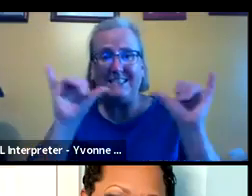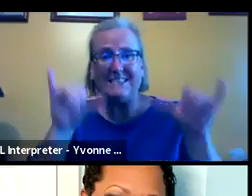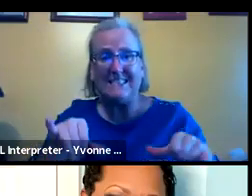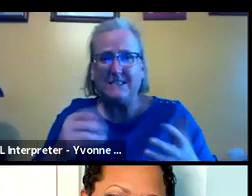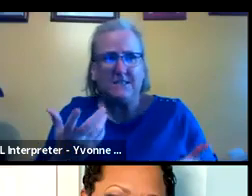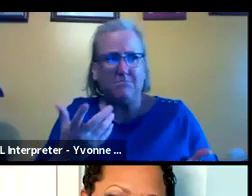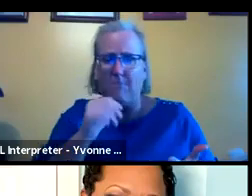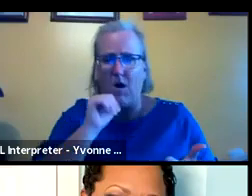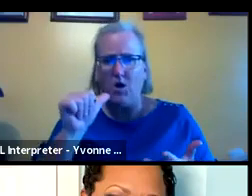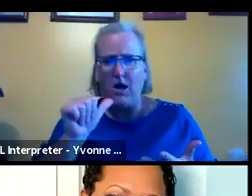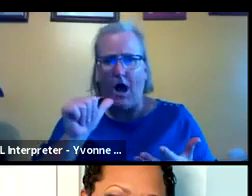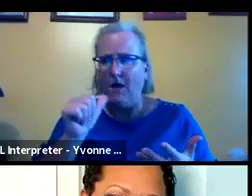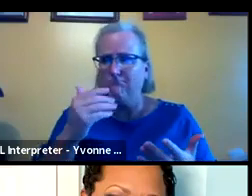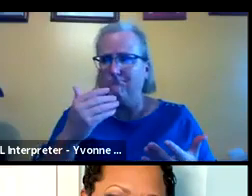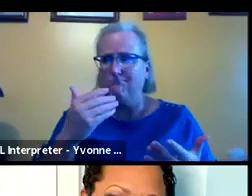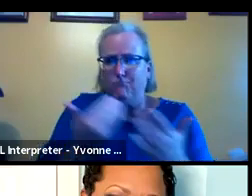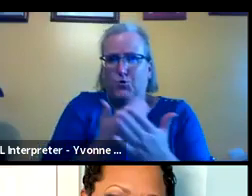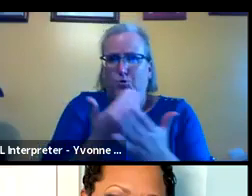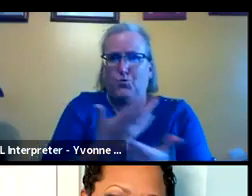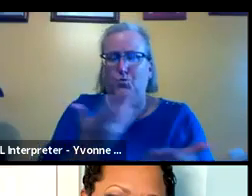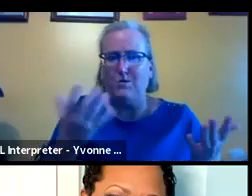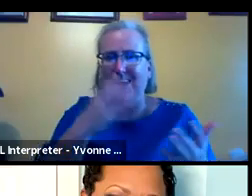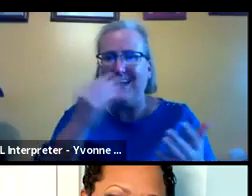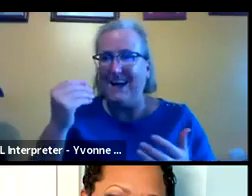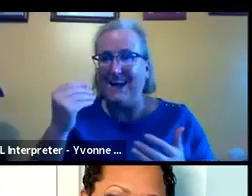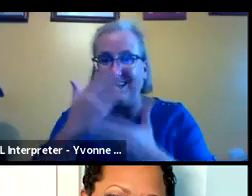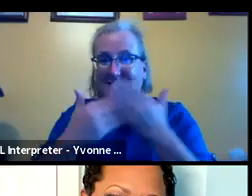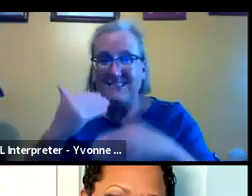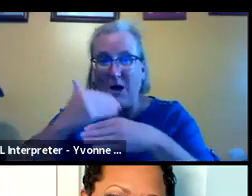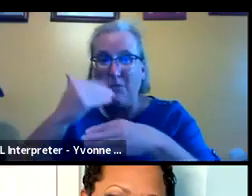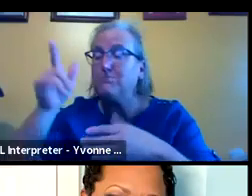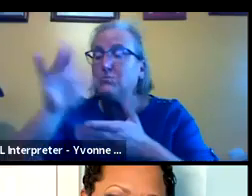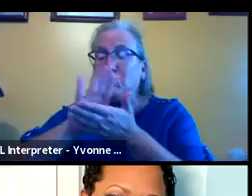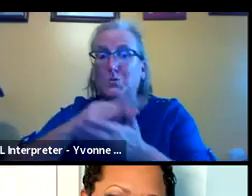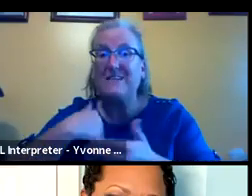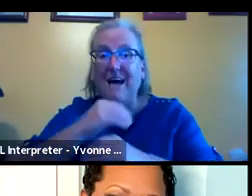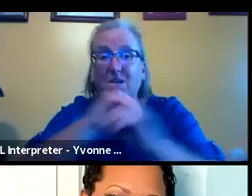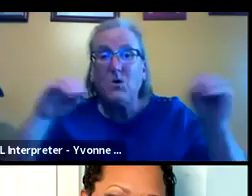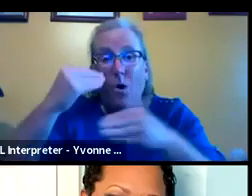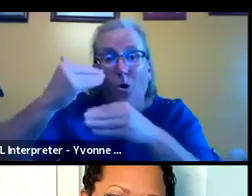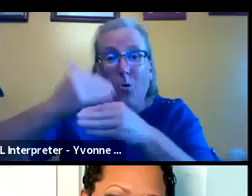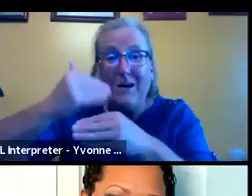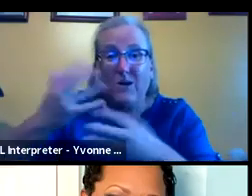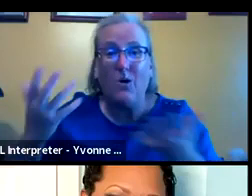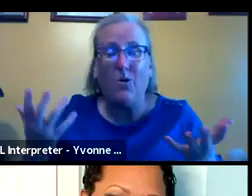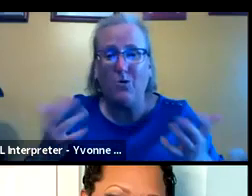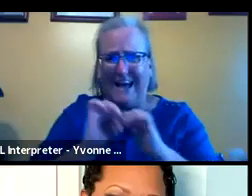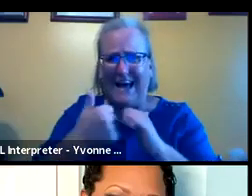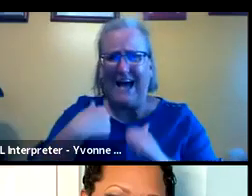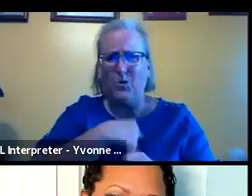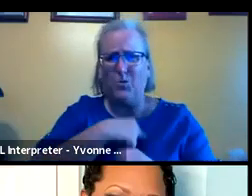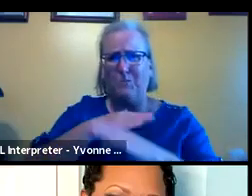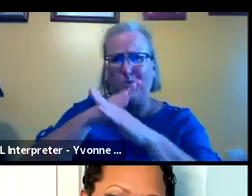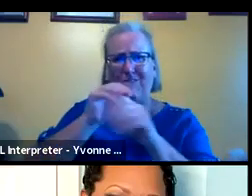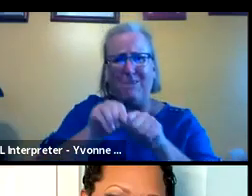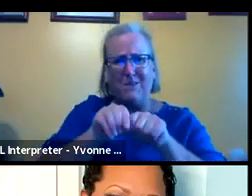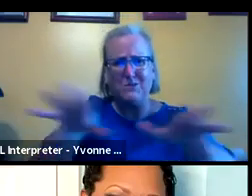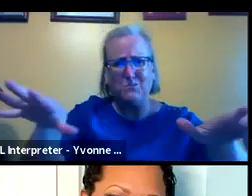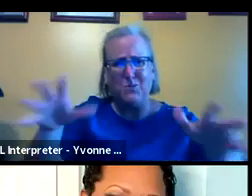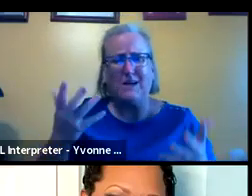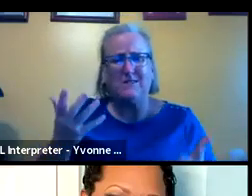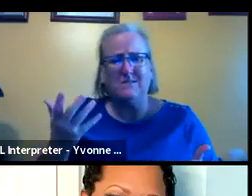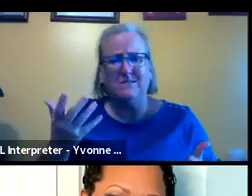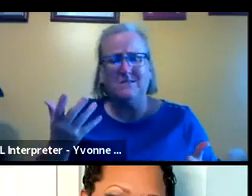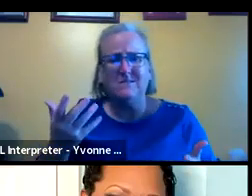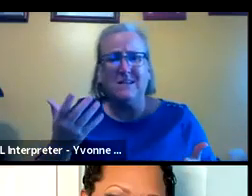windows. A plan for how to interact and prevent the spread must be decided on. Even if this could be